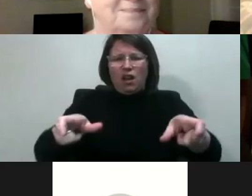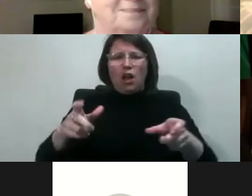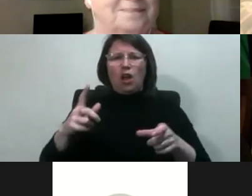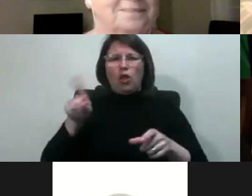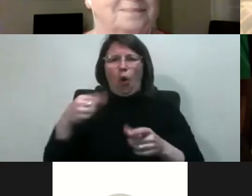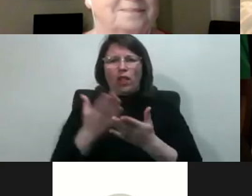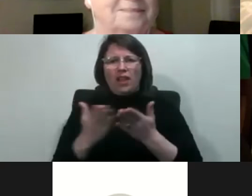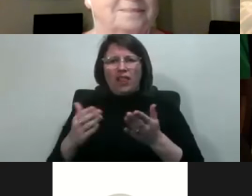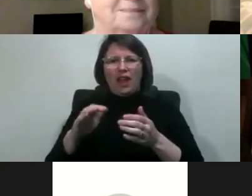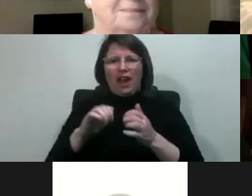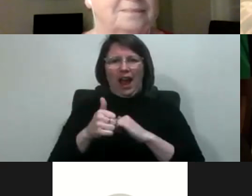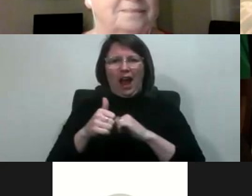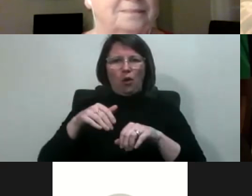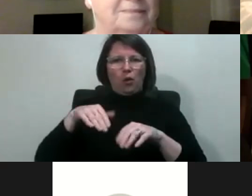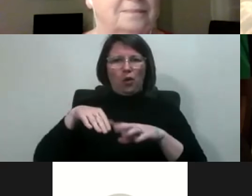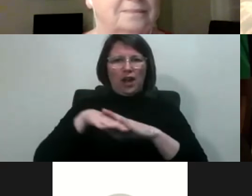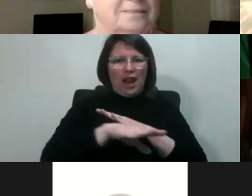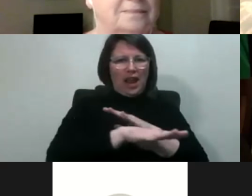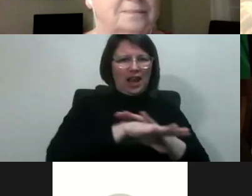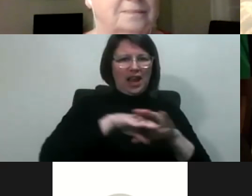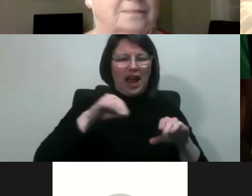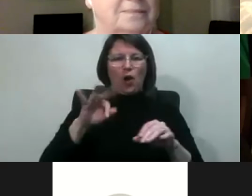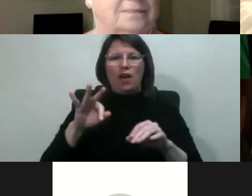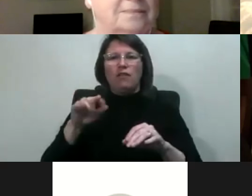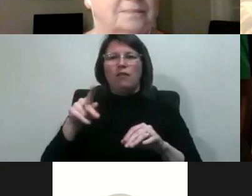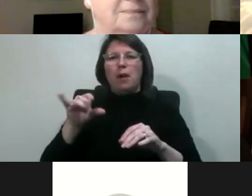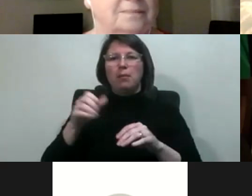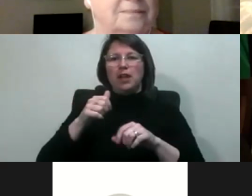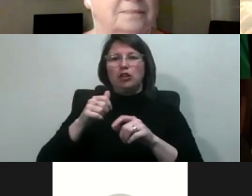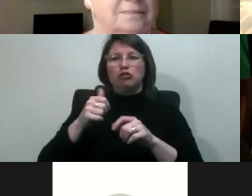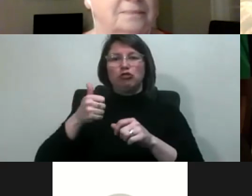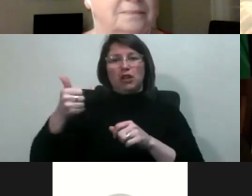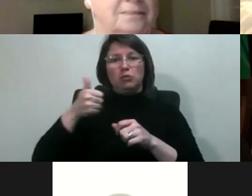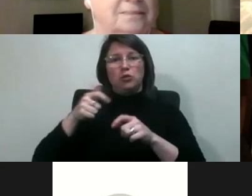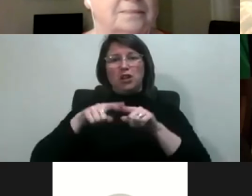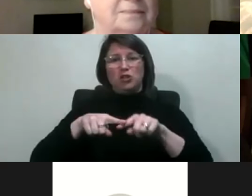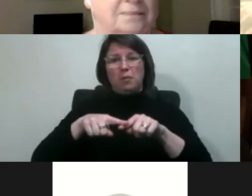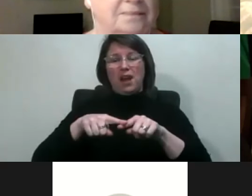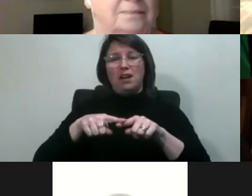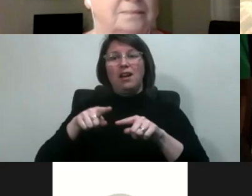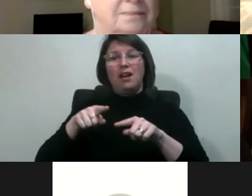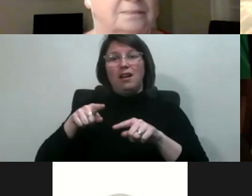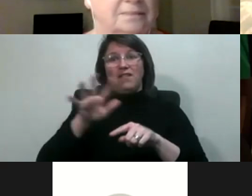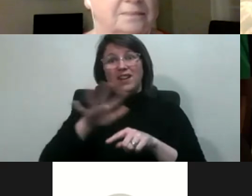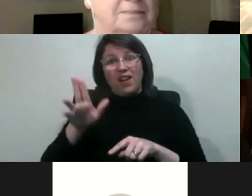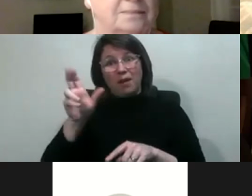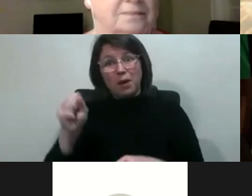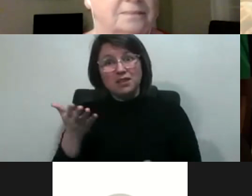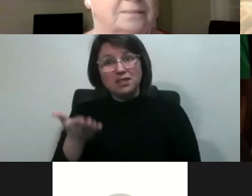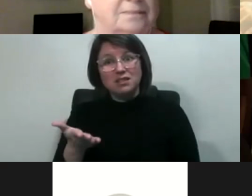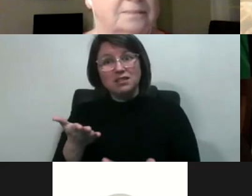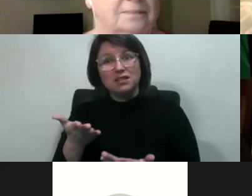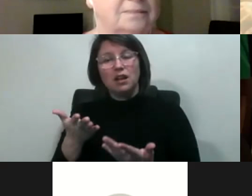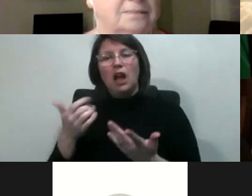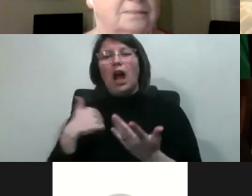that gets you in and out of that island, if you're public transit dependent, is the MBTA bus at the 55. And you